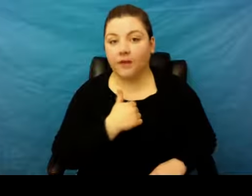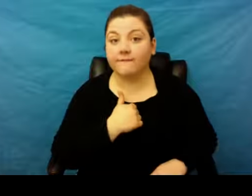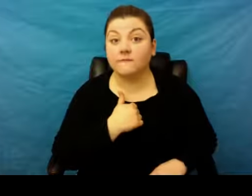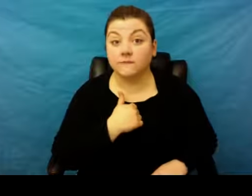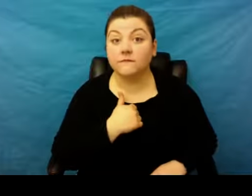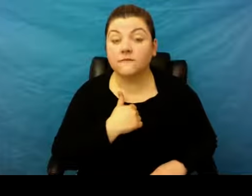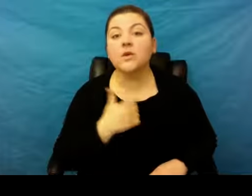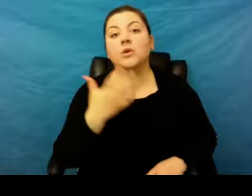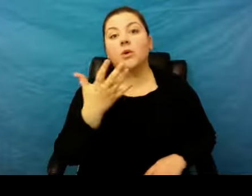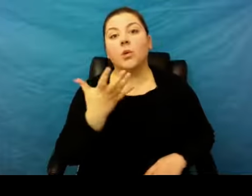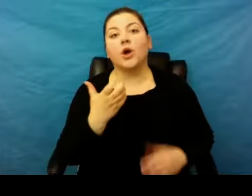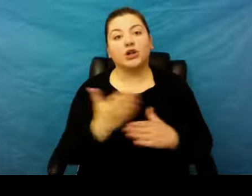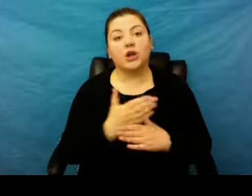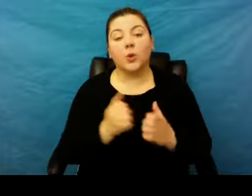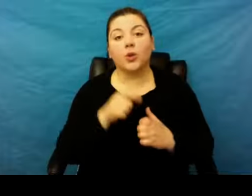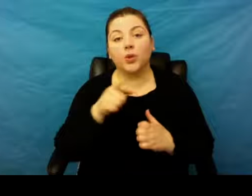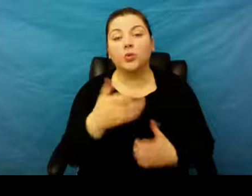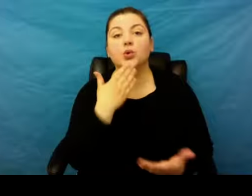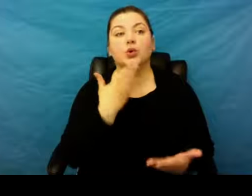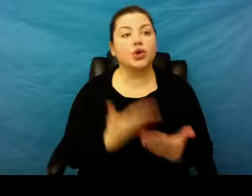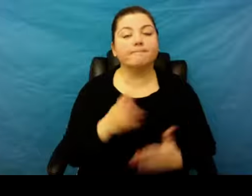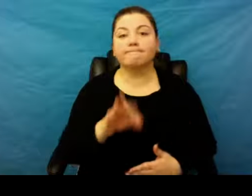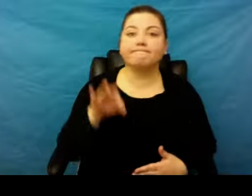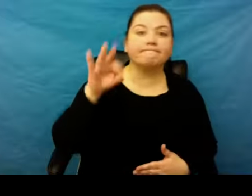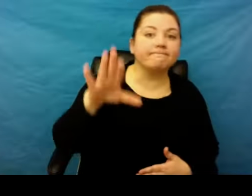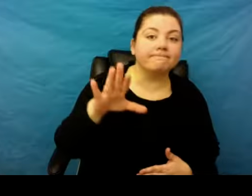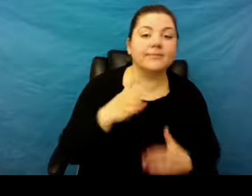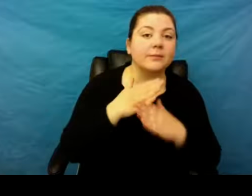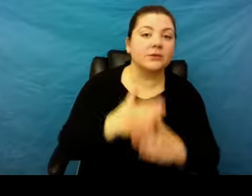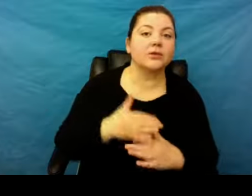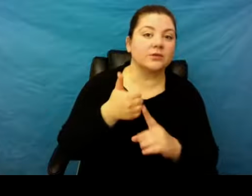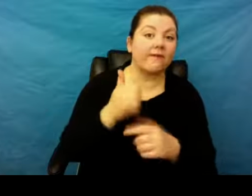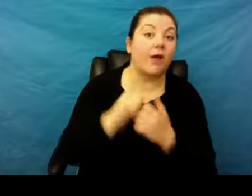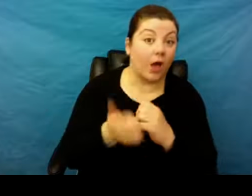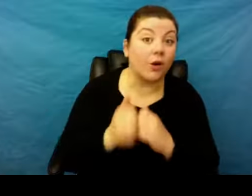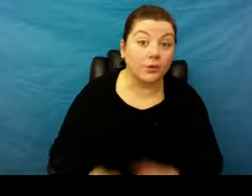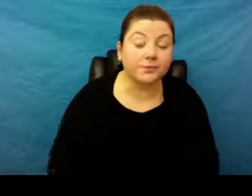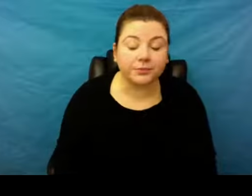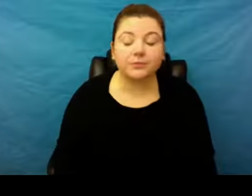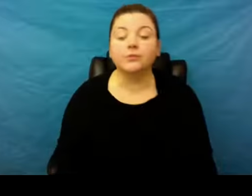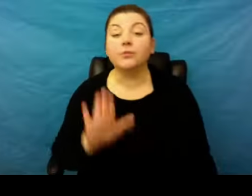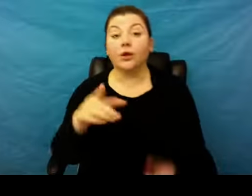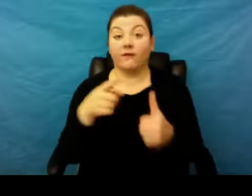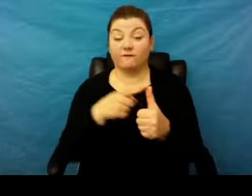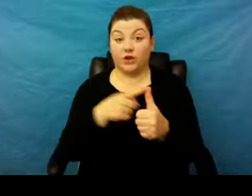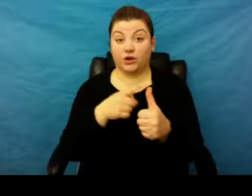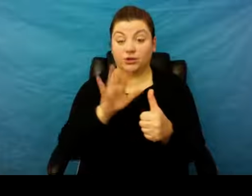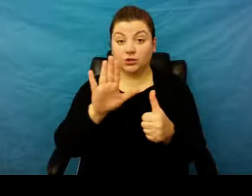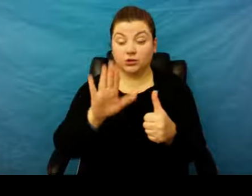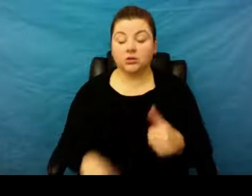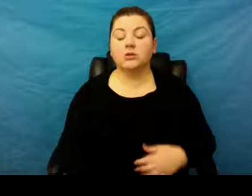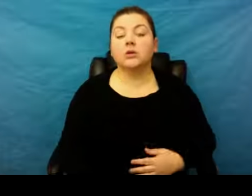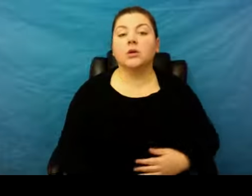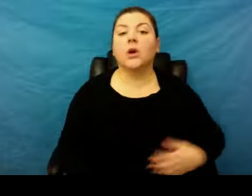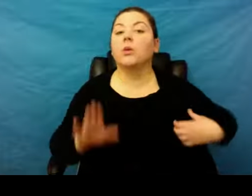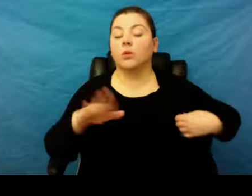a few very, very practical tips to how to protect yourself. So the first point, before I get to